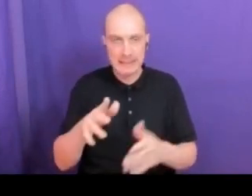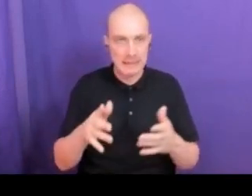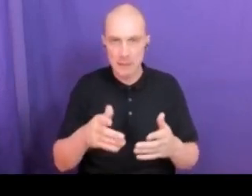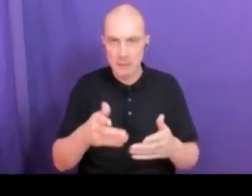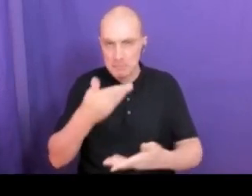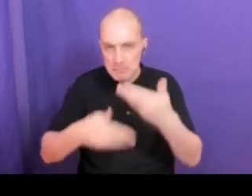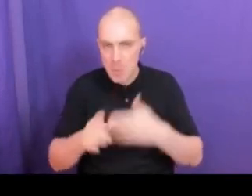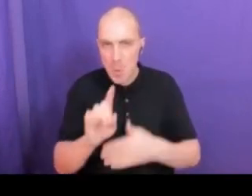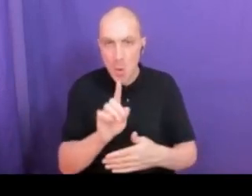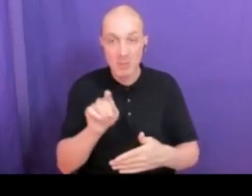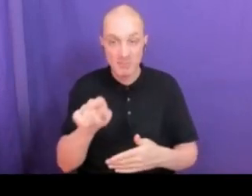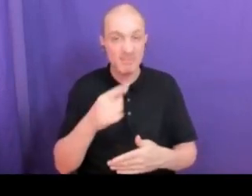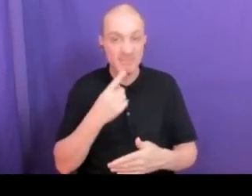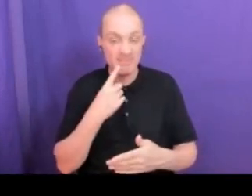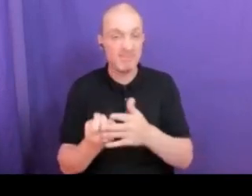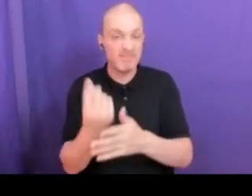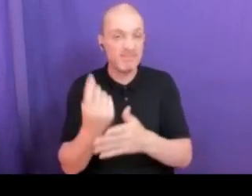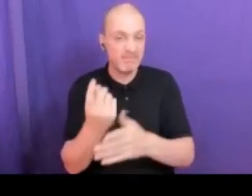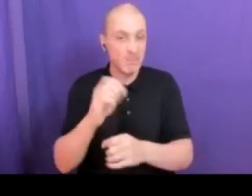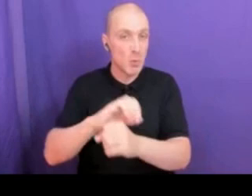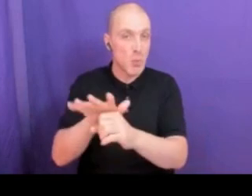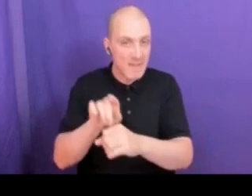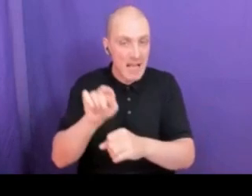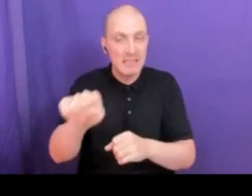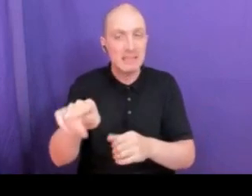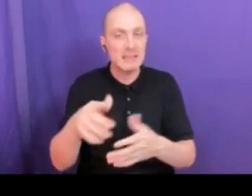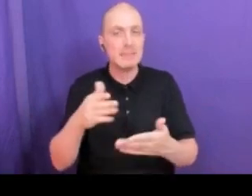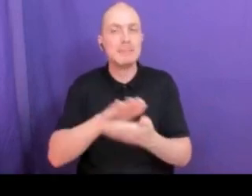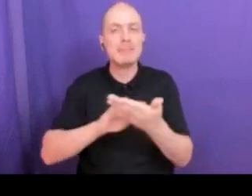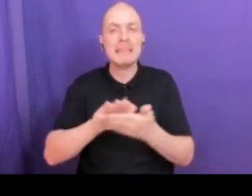waiting times are a problem, referral times are a problem.